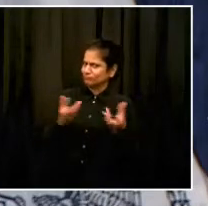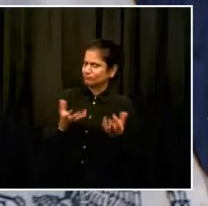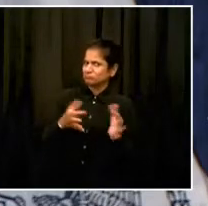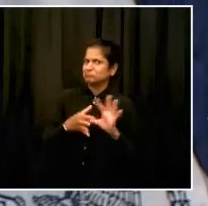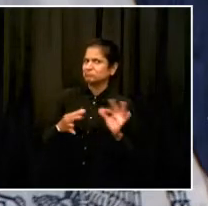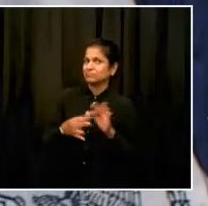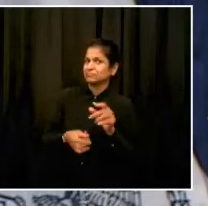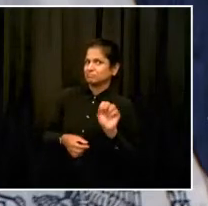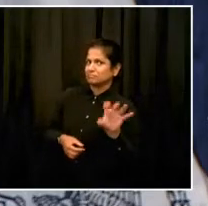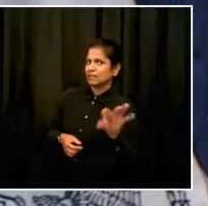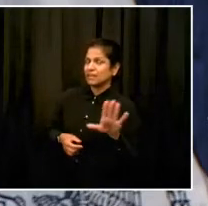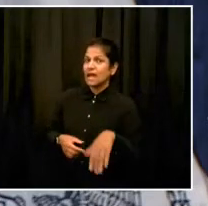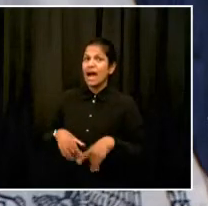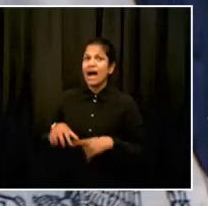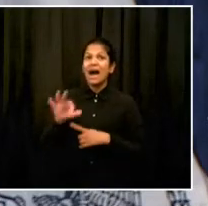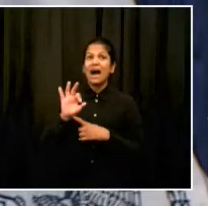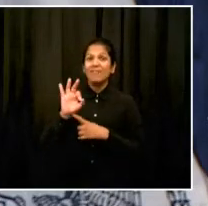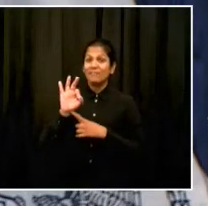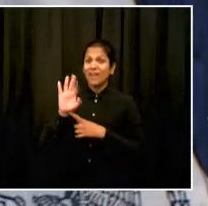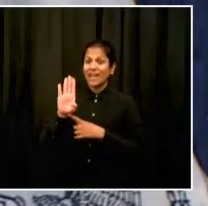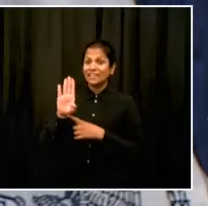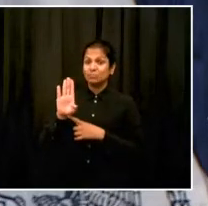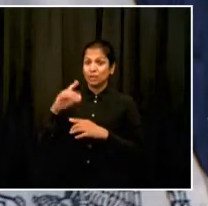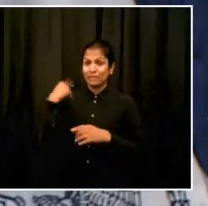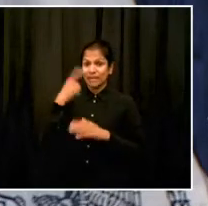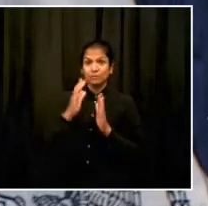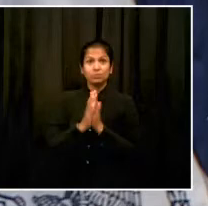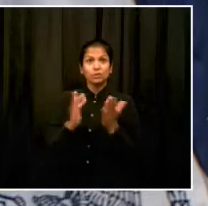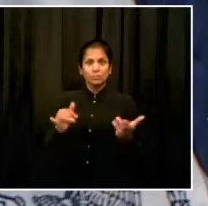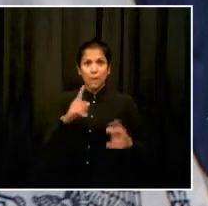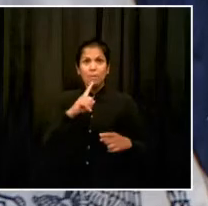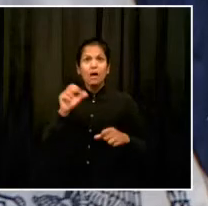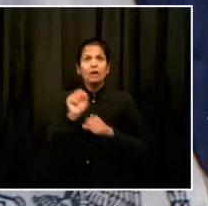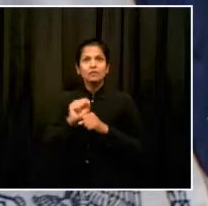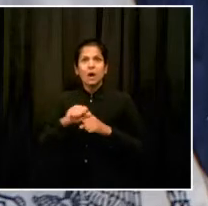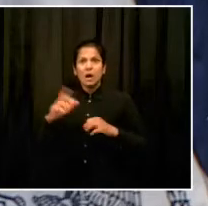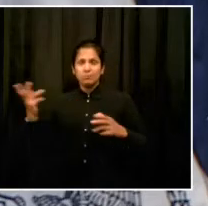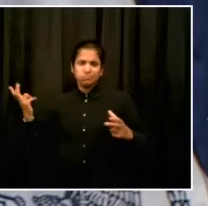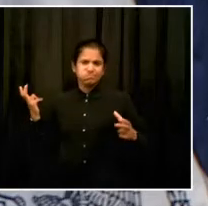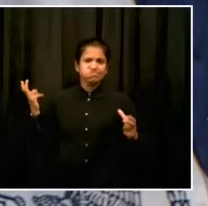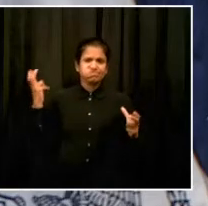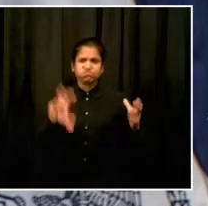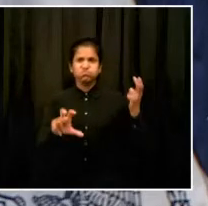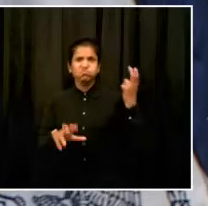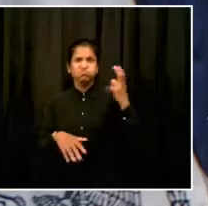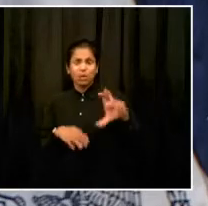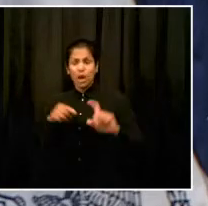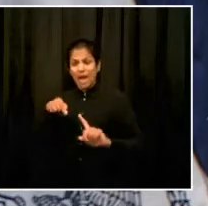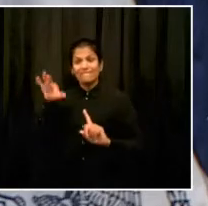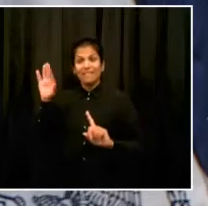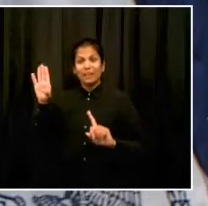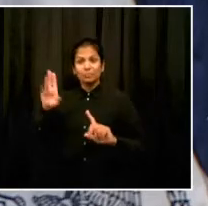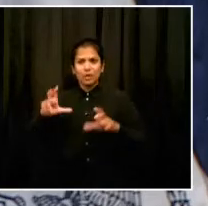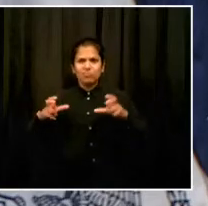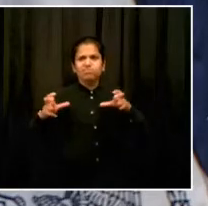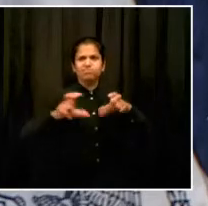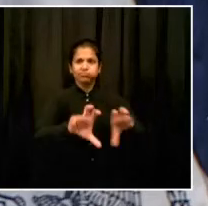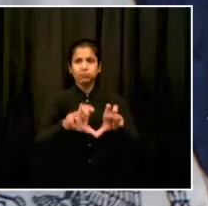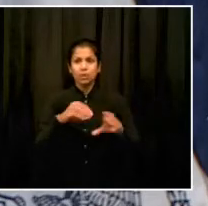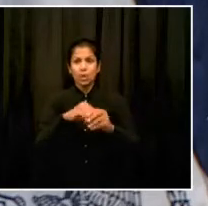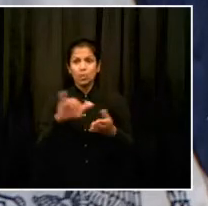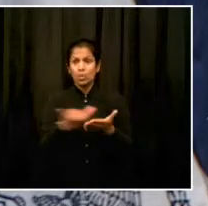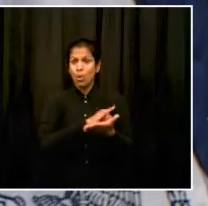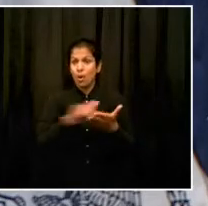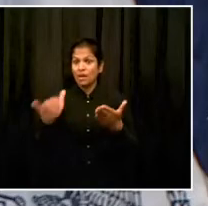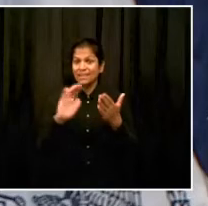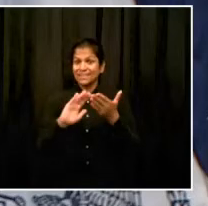in New York City. This is extraordinary. That company has leased all of the office space in the